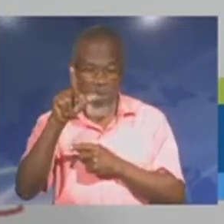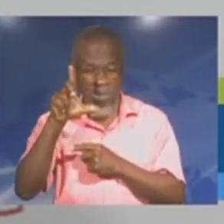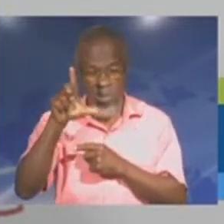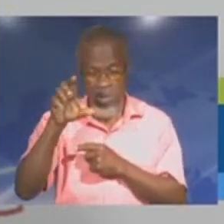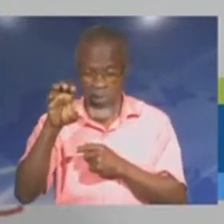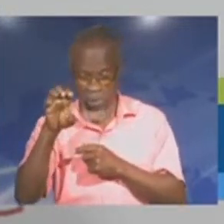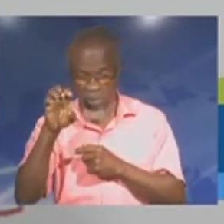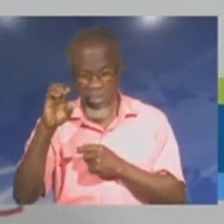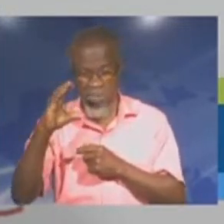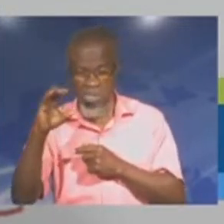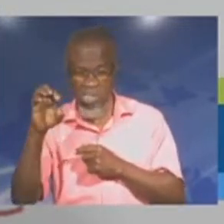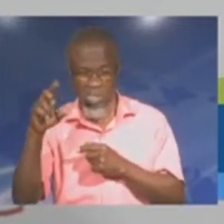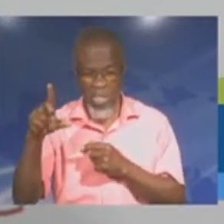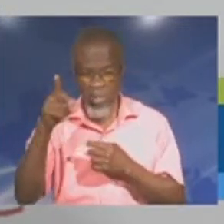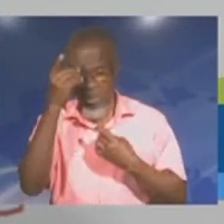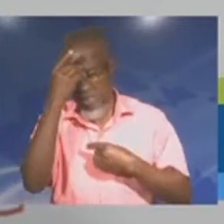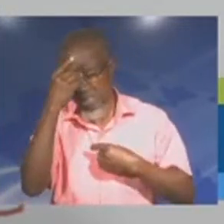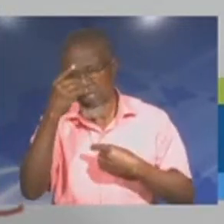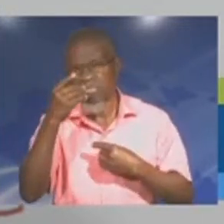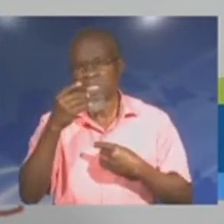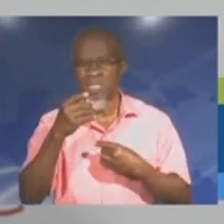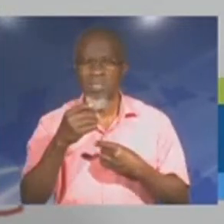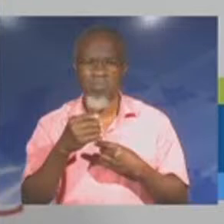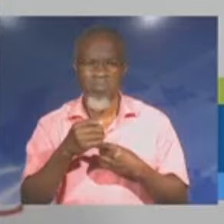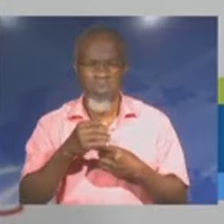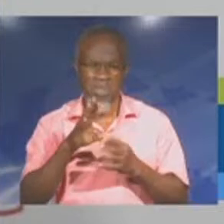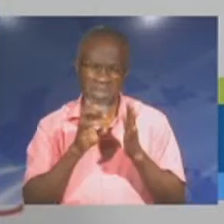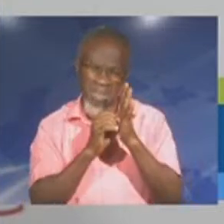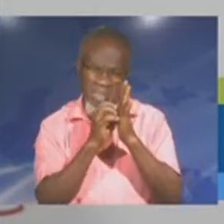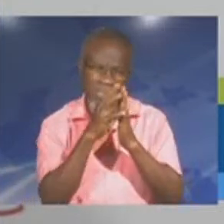disease, cancers, anything that